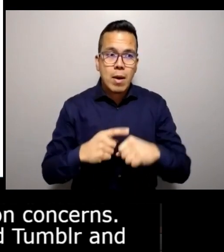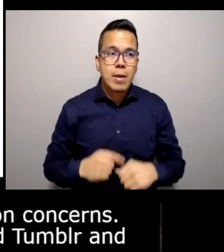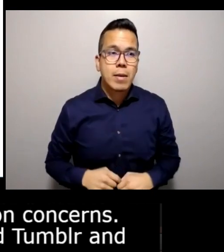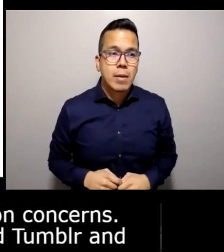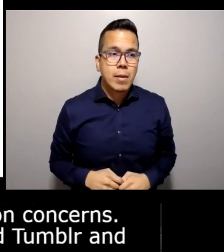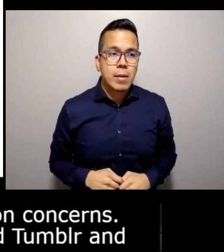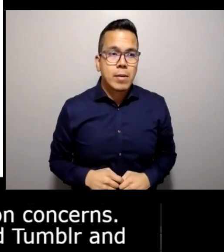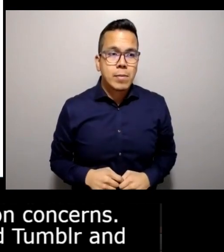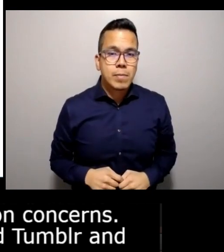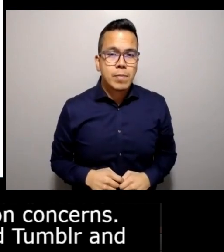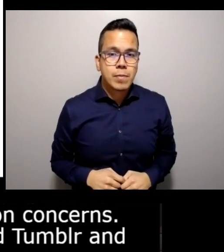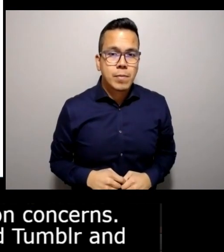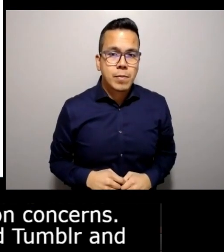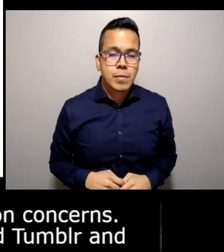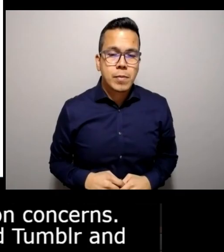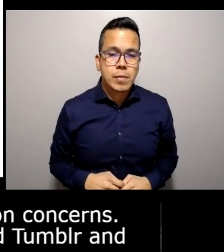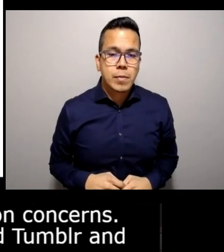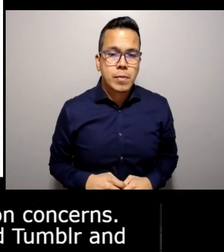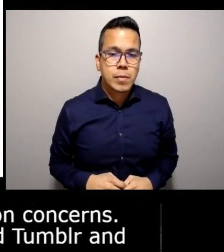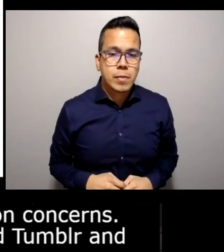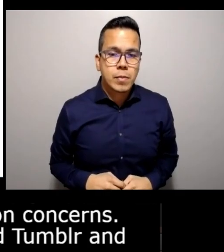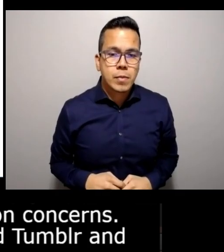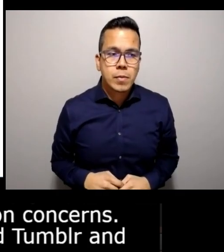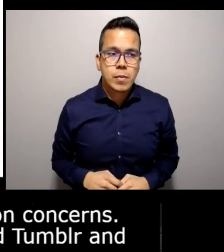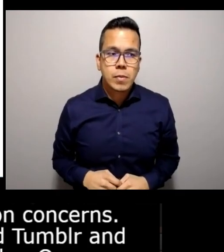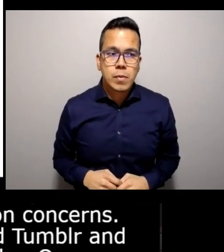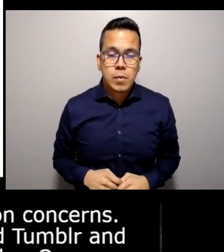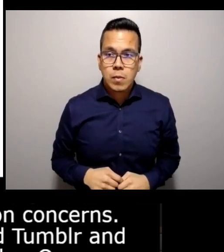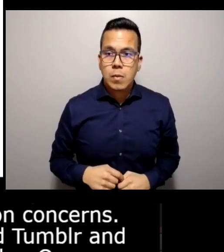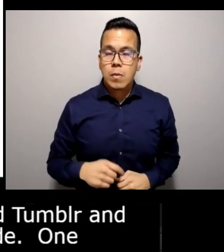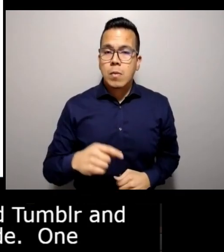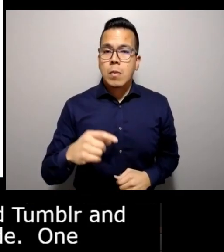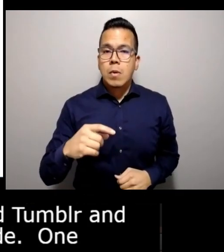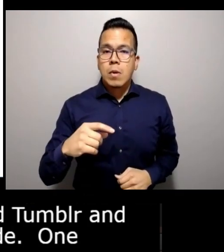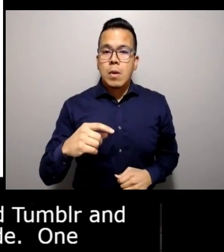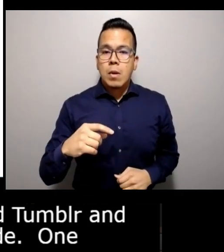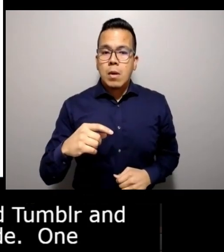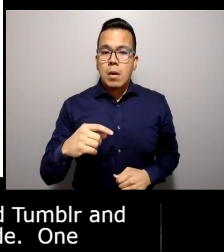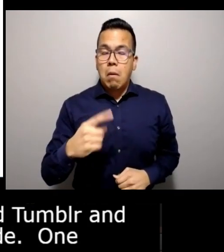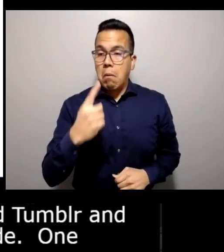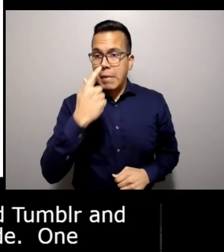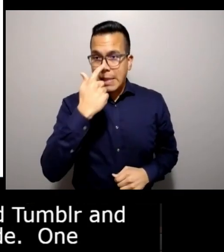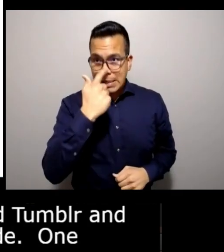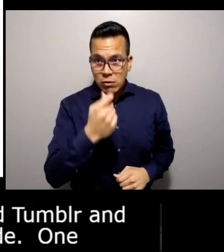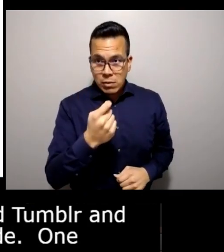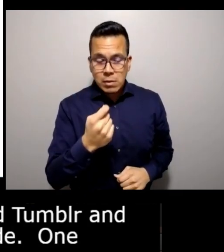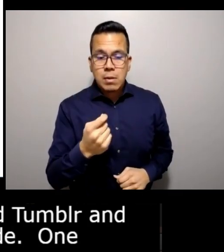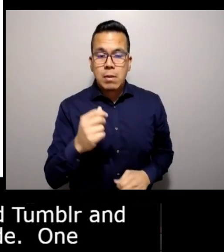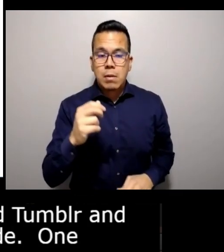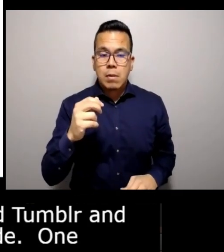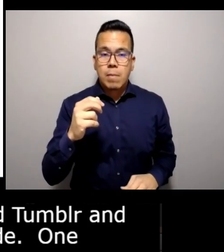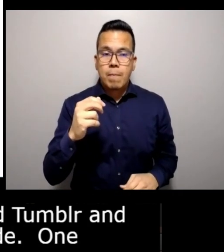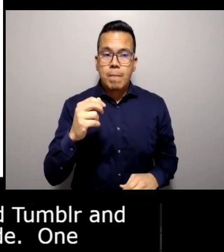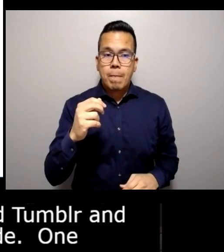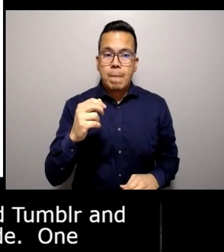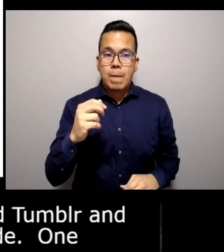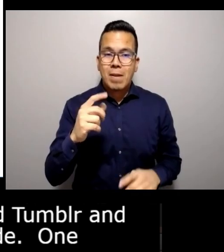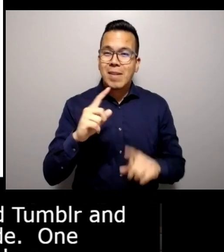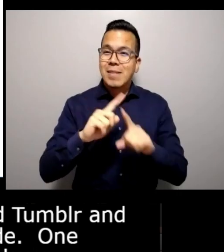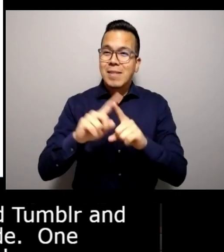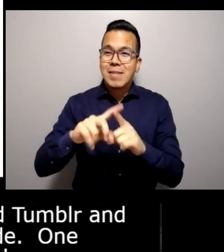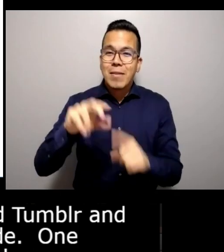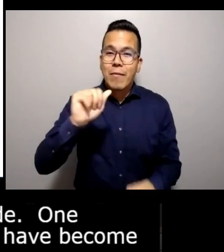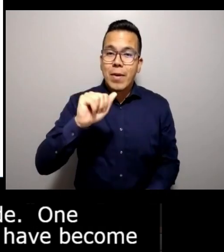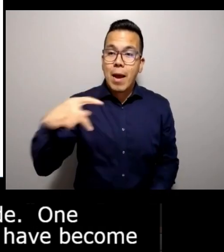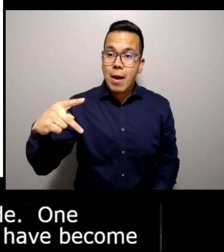one interesting thing over time is that more platforms have become worldwide in their use. There